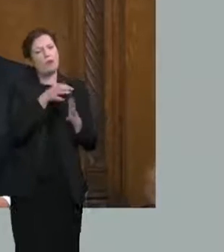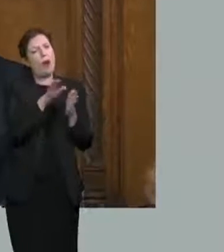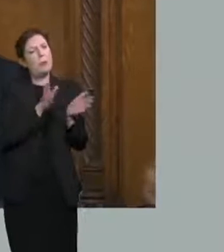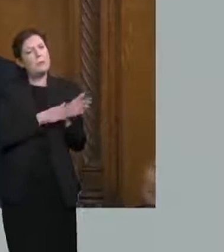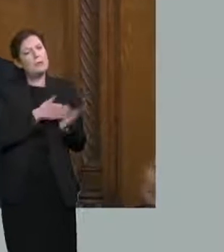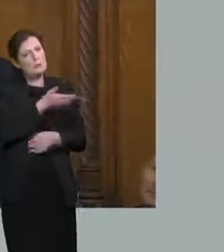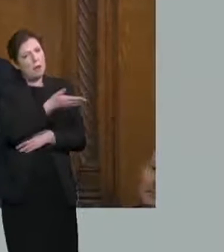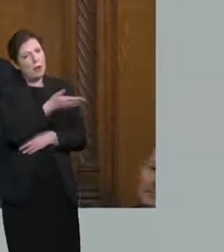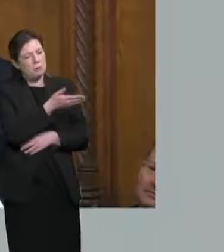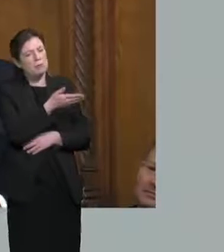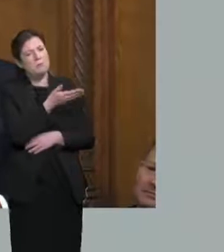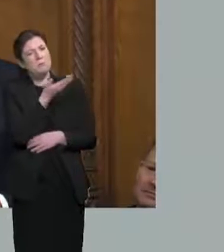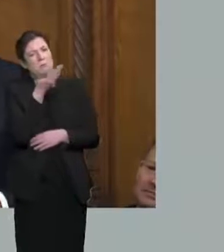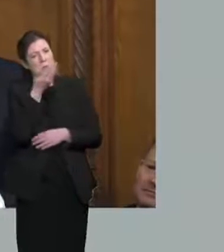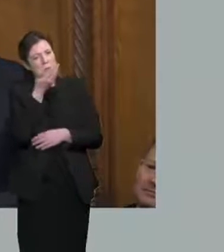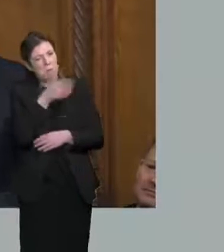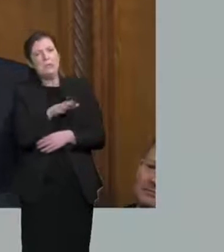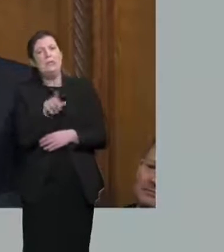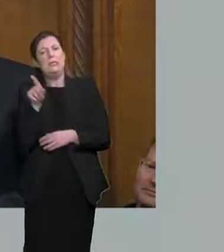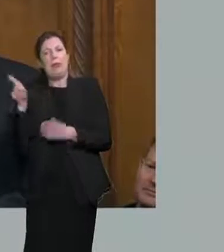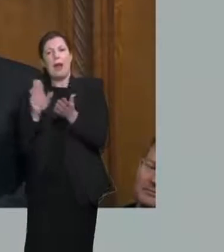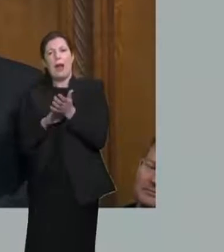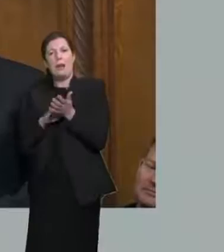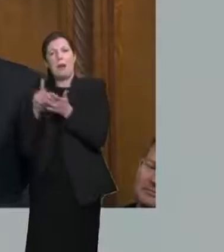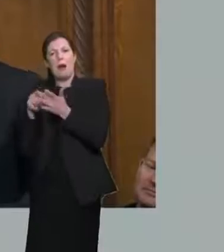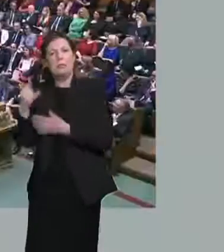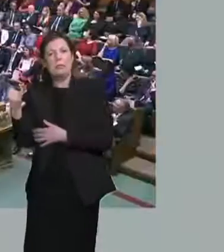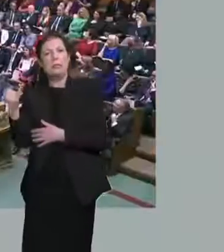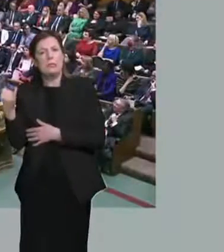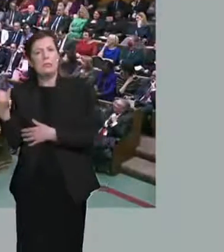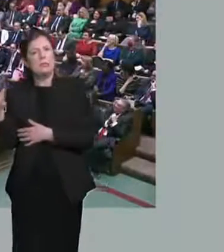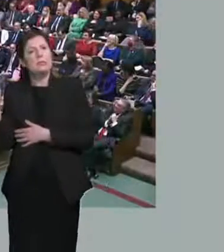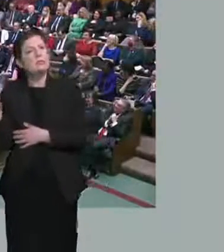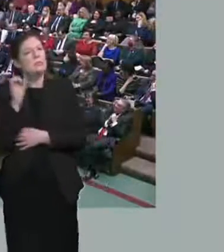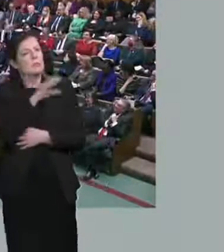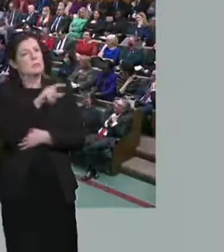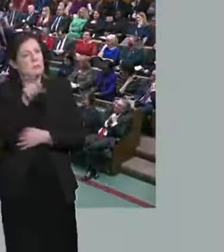think that MI6 may not entirely trust him?